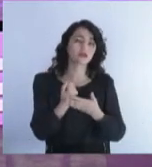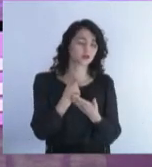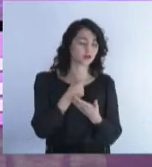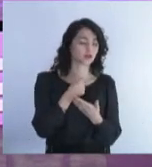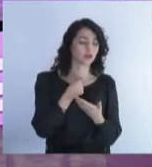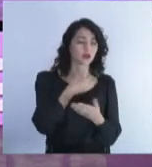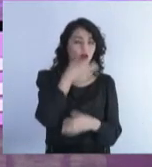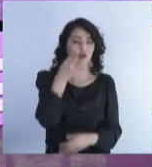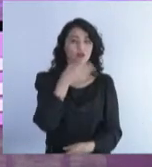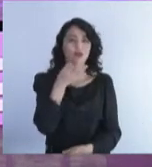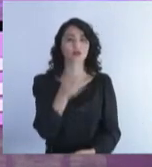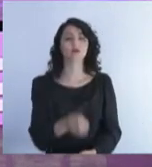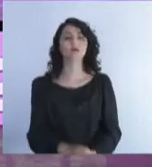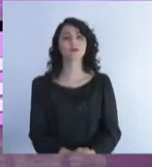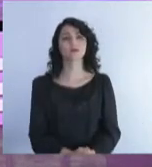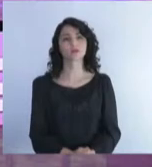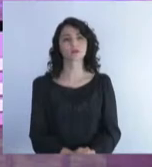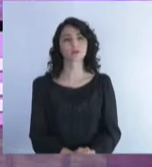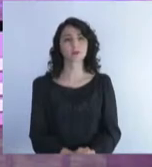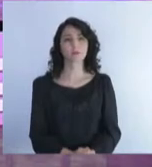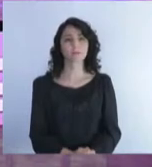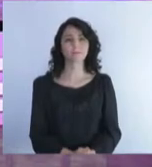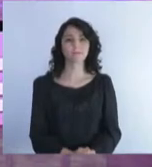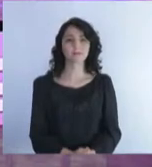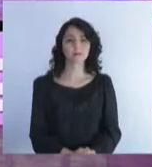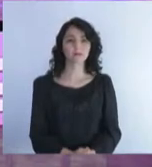want to share with you